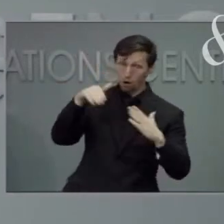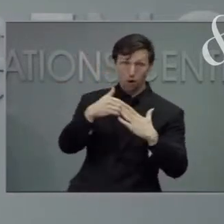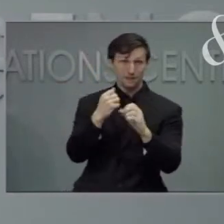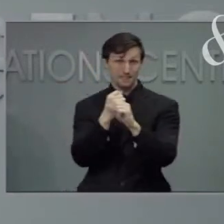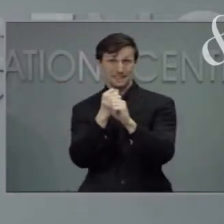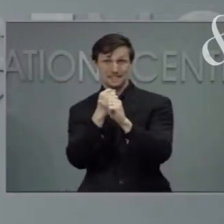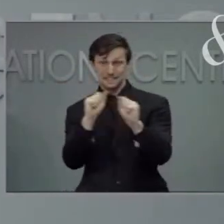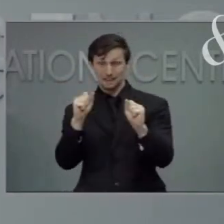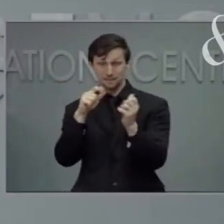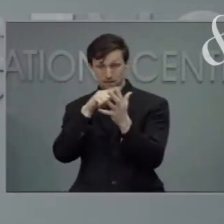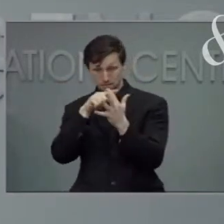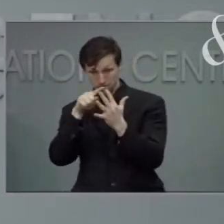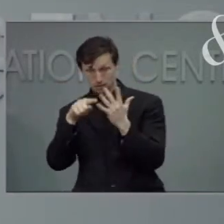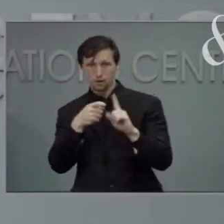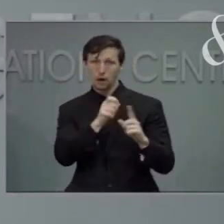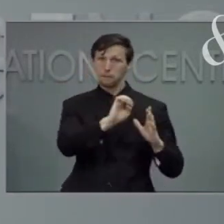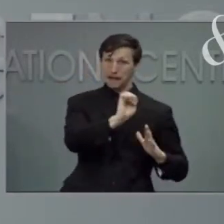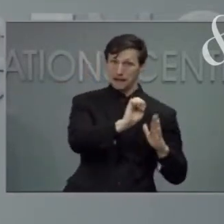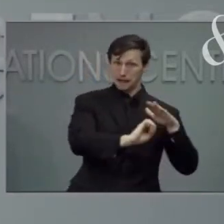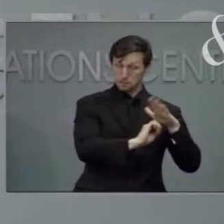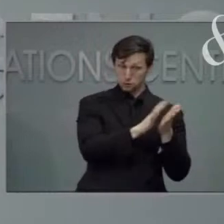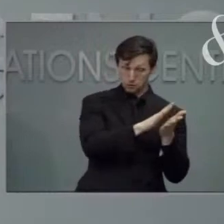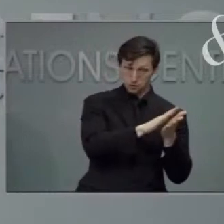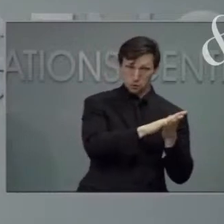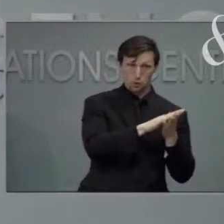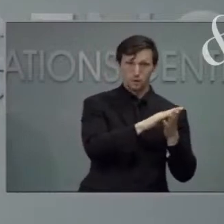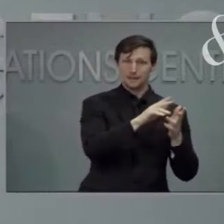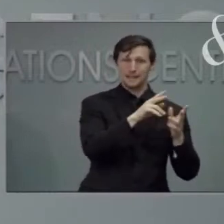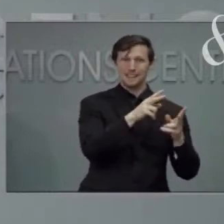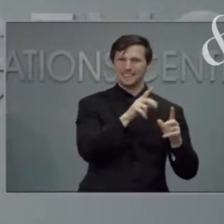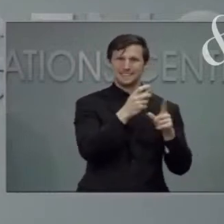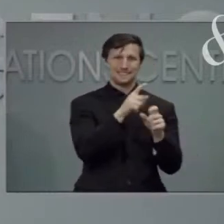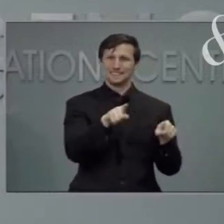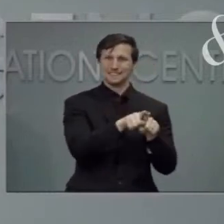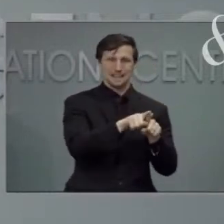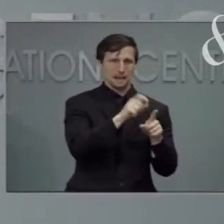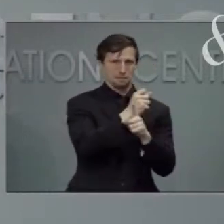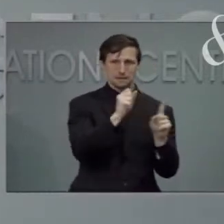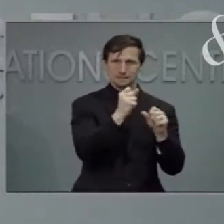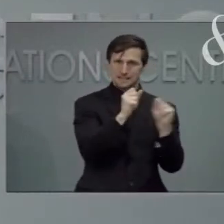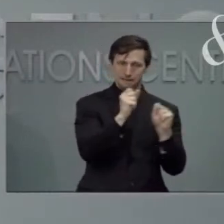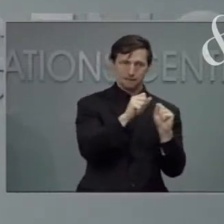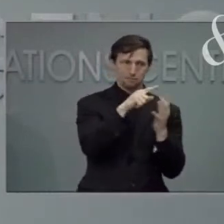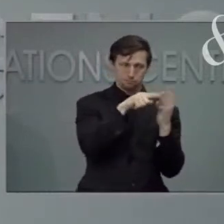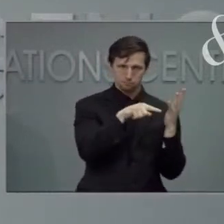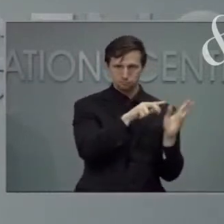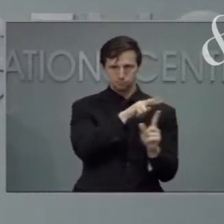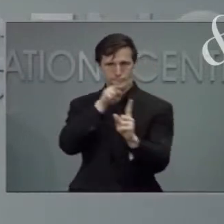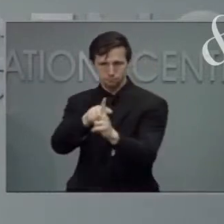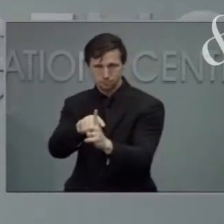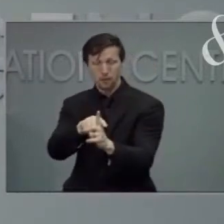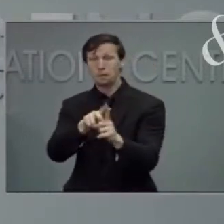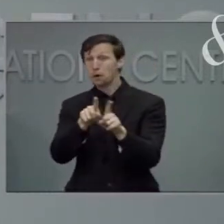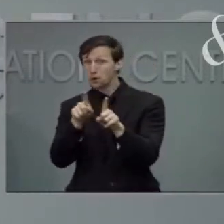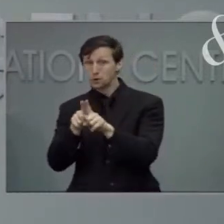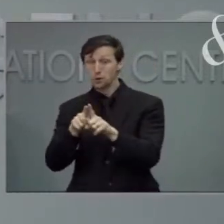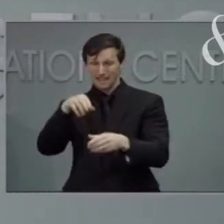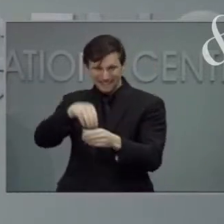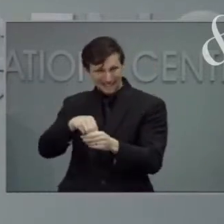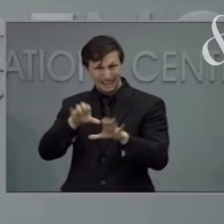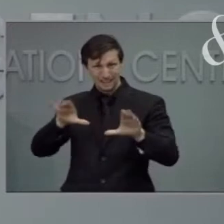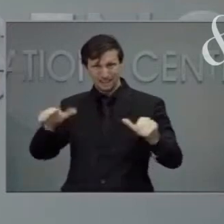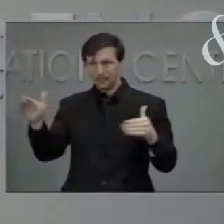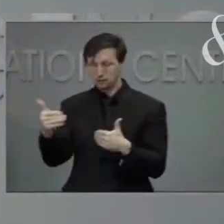use in elementary. Plus, we want to make sure we're keeping that 6 feet of social distance when kids are in their